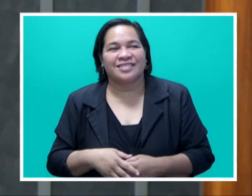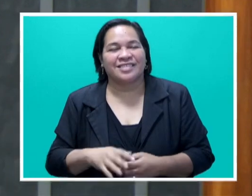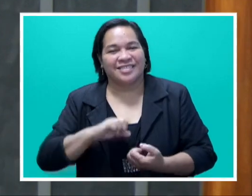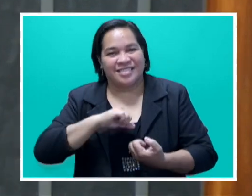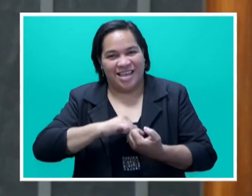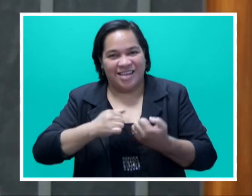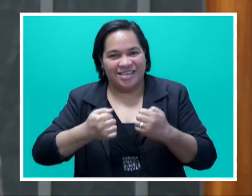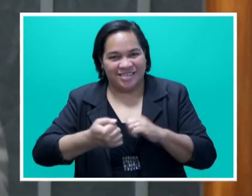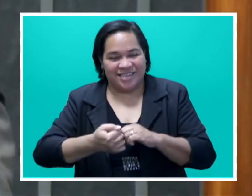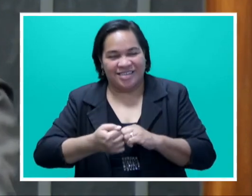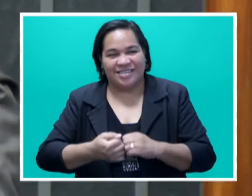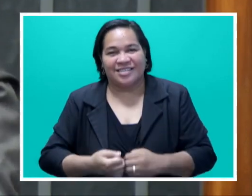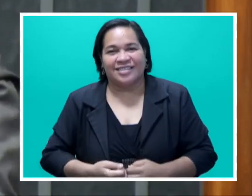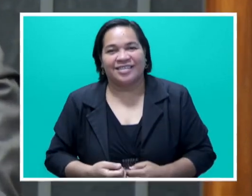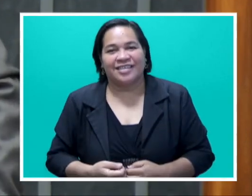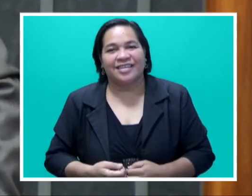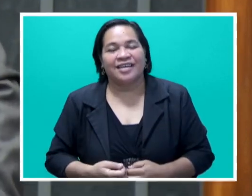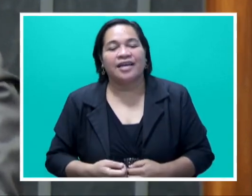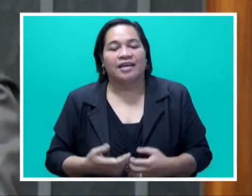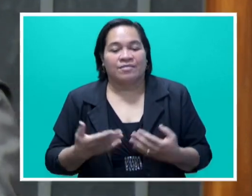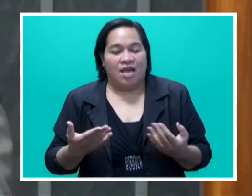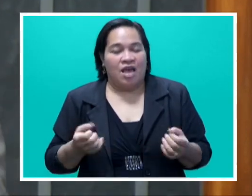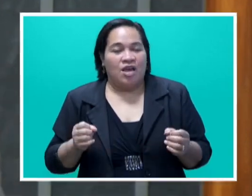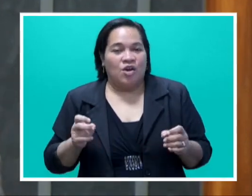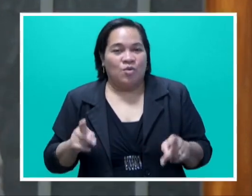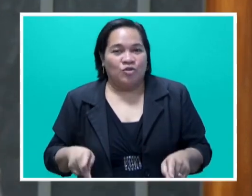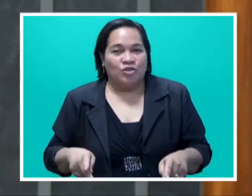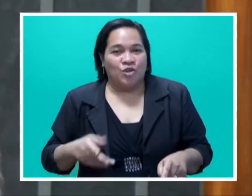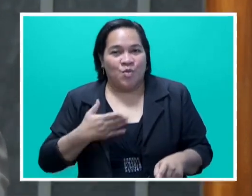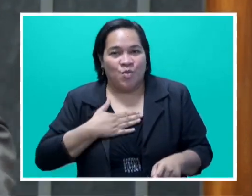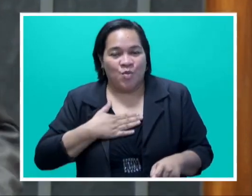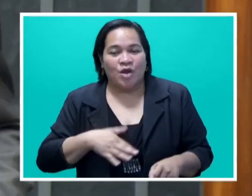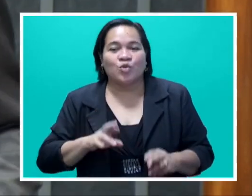take this opportunity